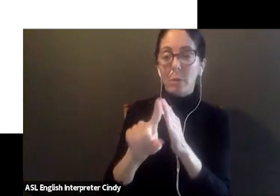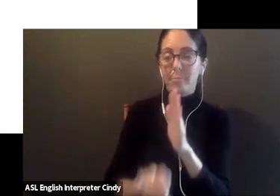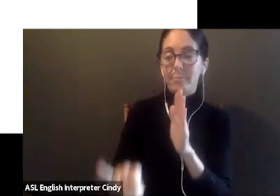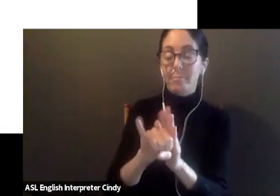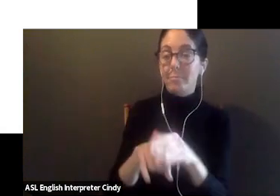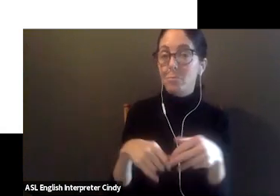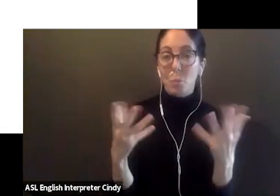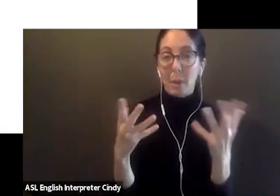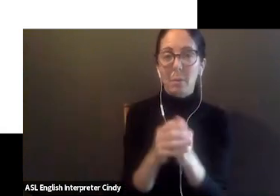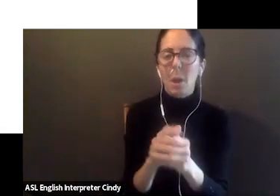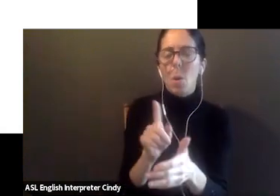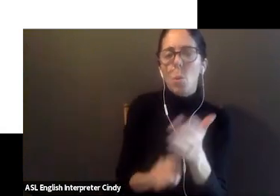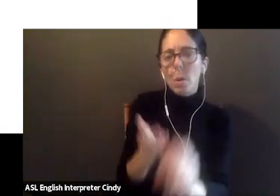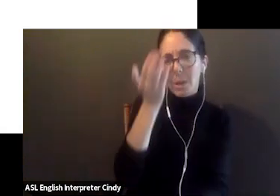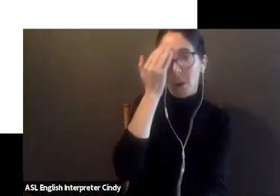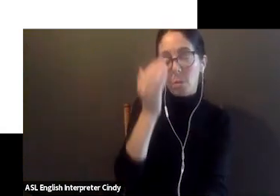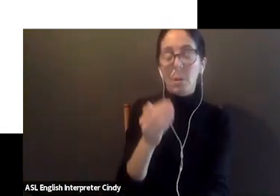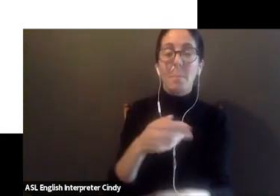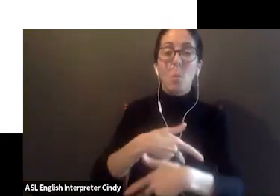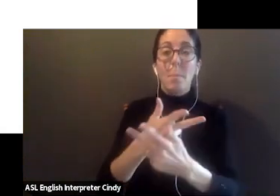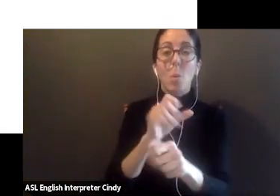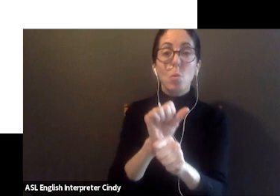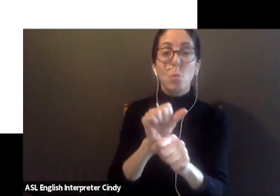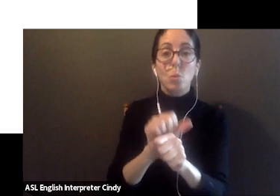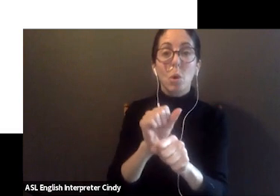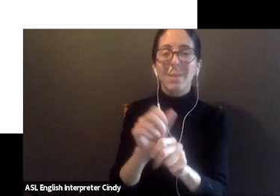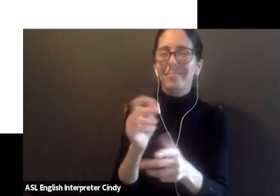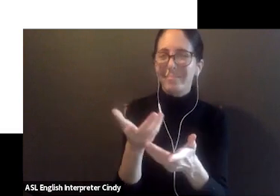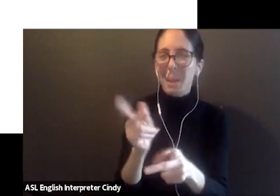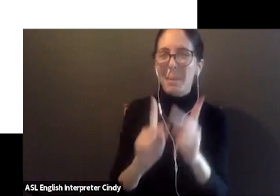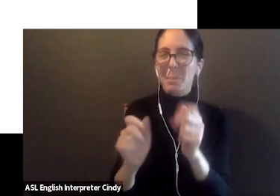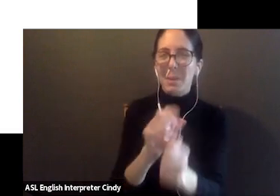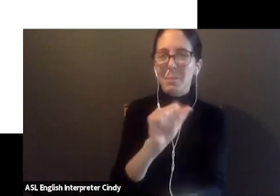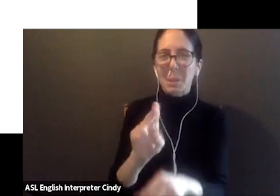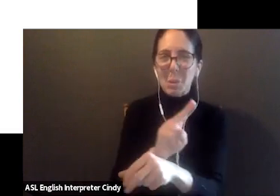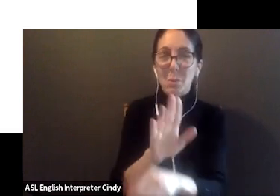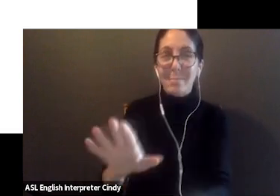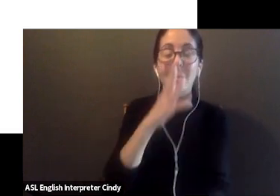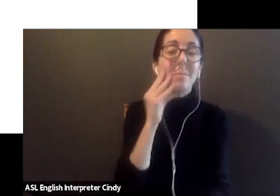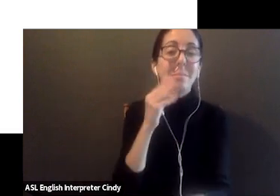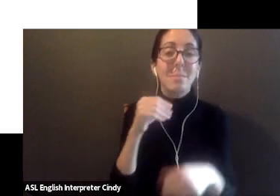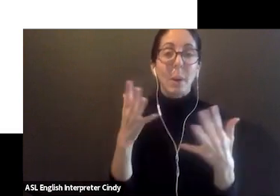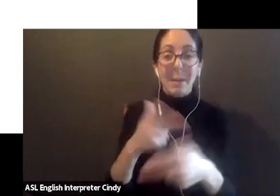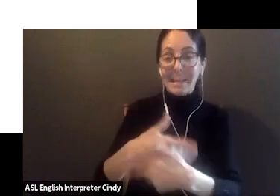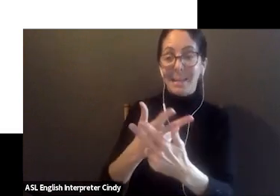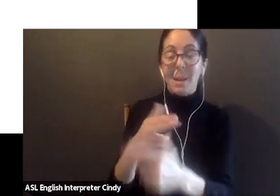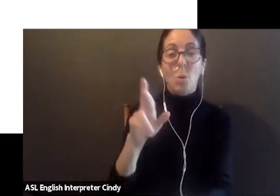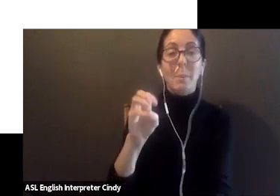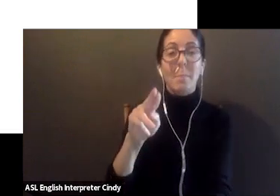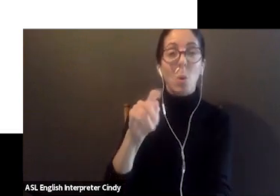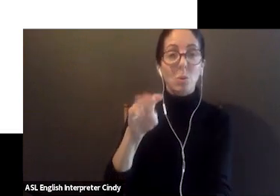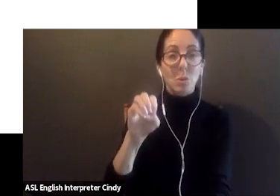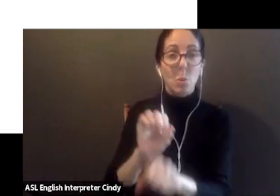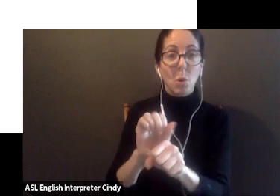what do we know about the experience of remote work among people with disabilities? And the definition of remote work that we are using